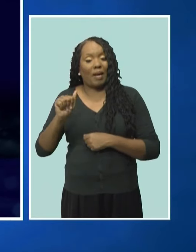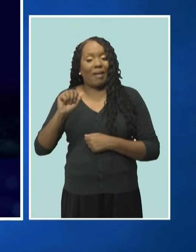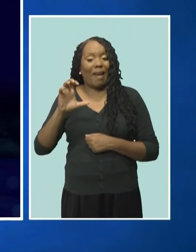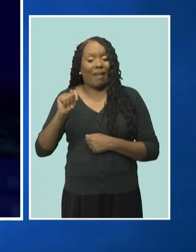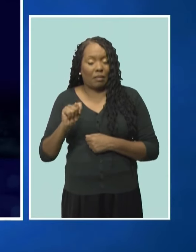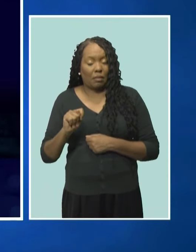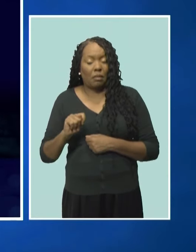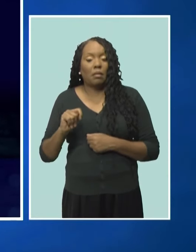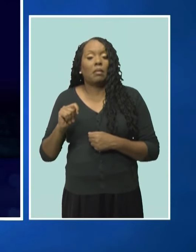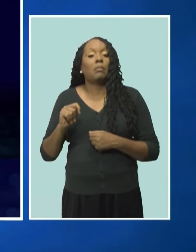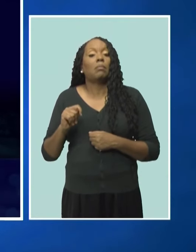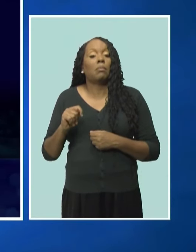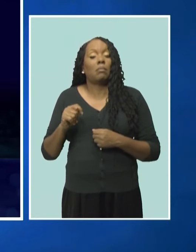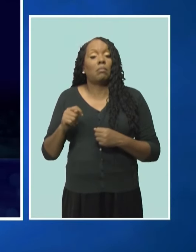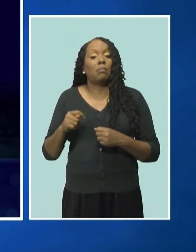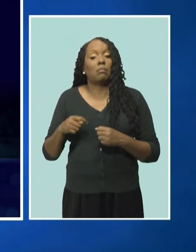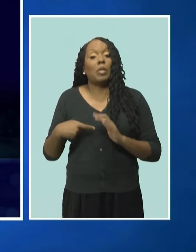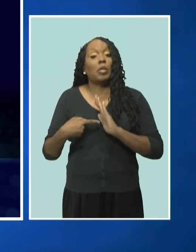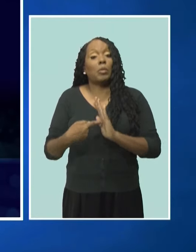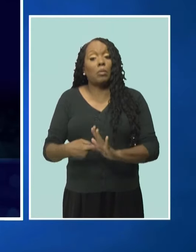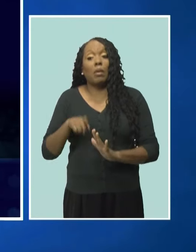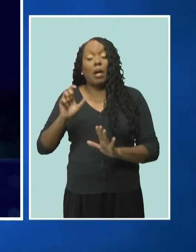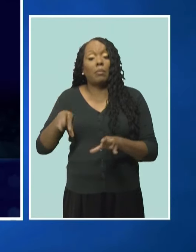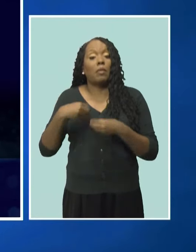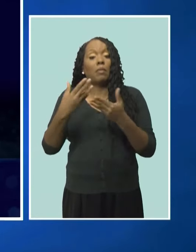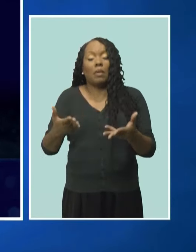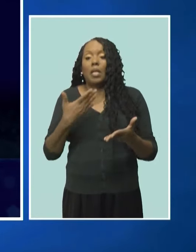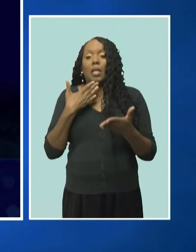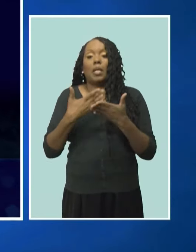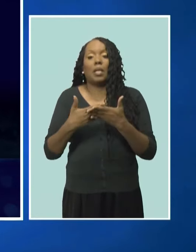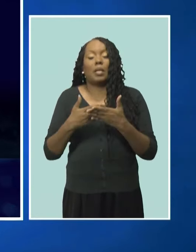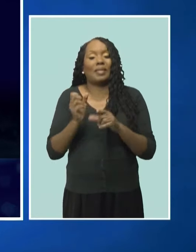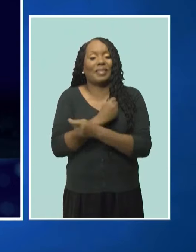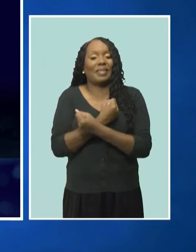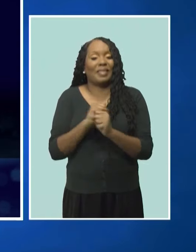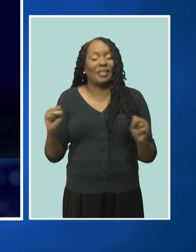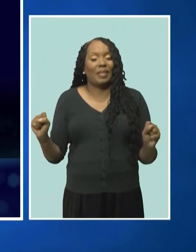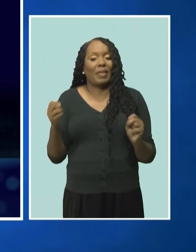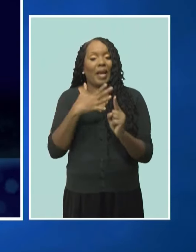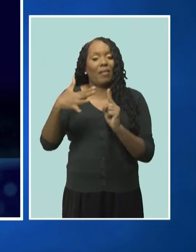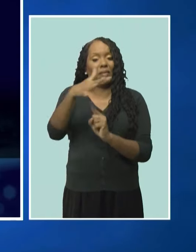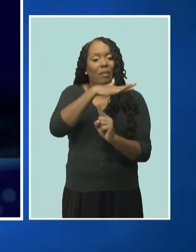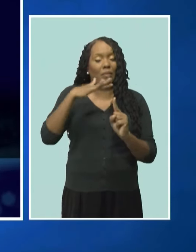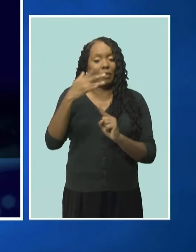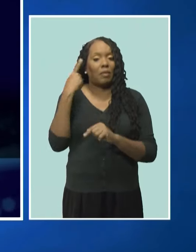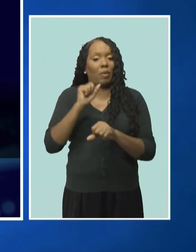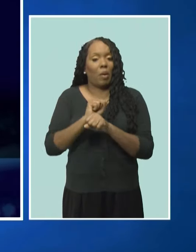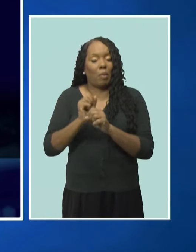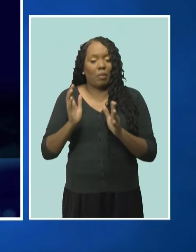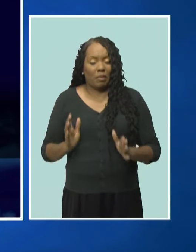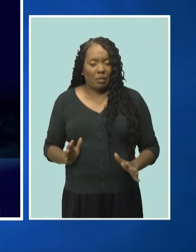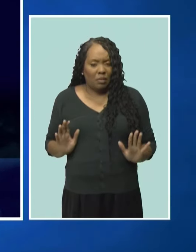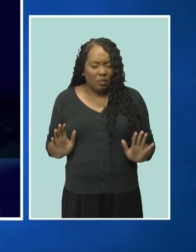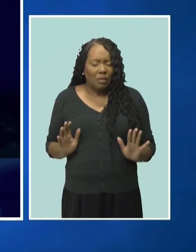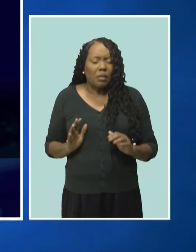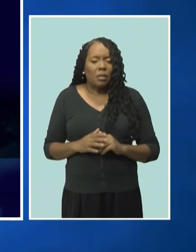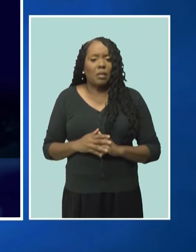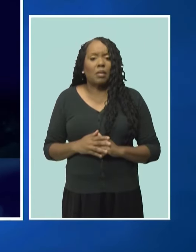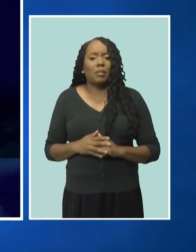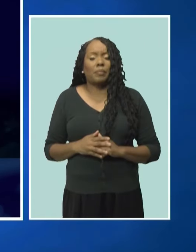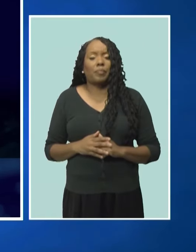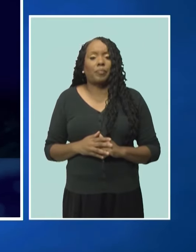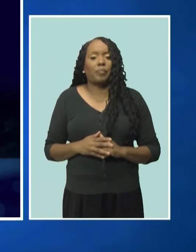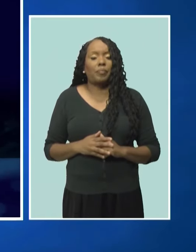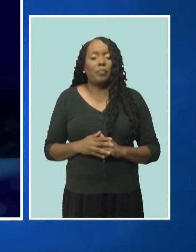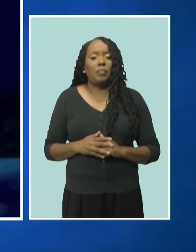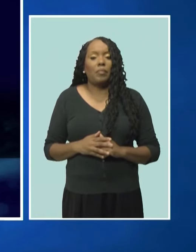provide and maintain a workplace that is safe for the worker, and by extension, safe for the